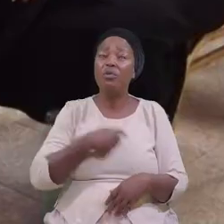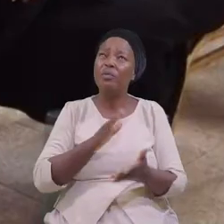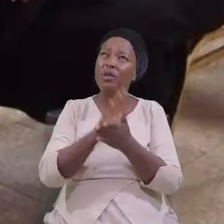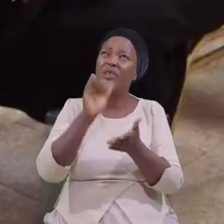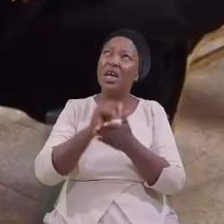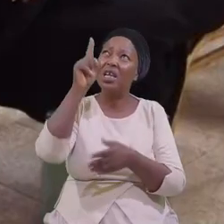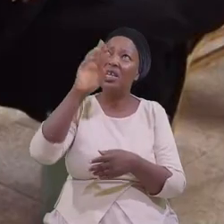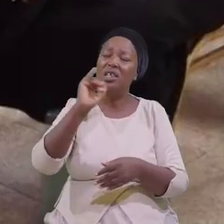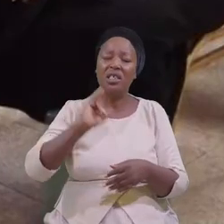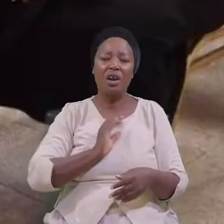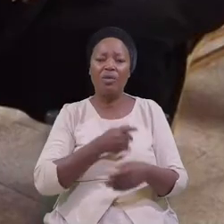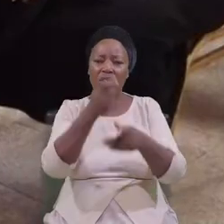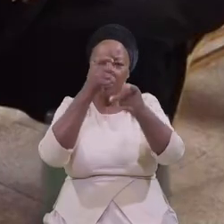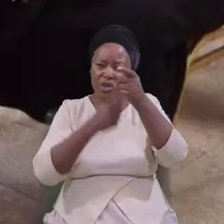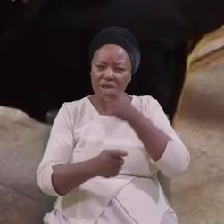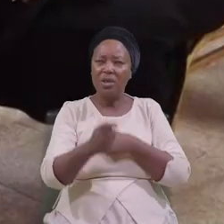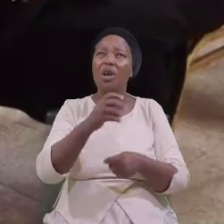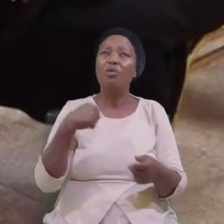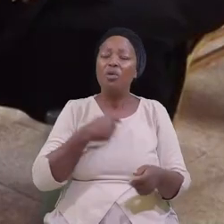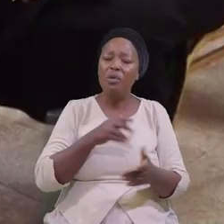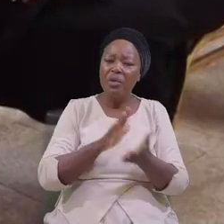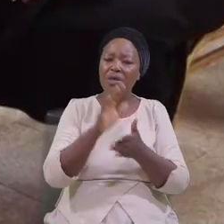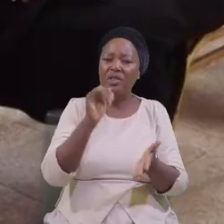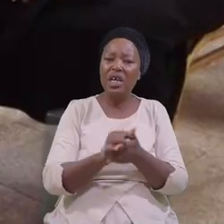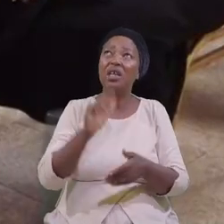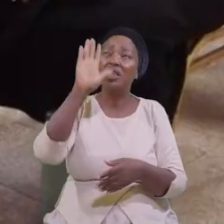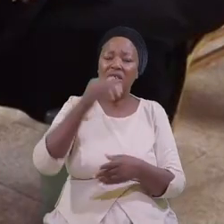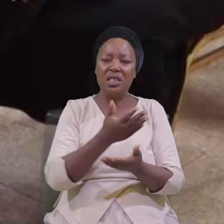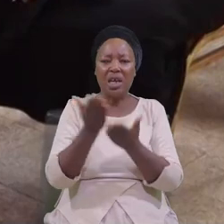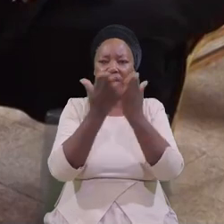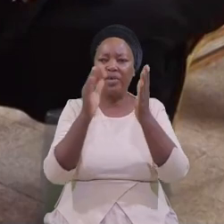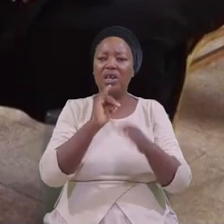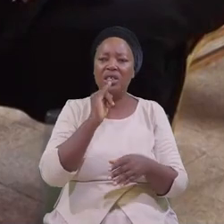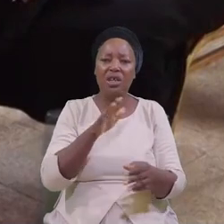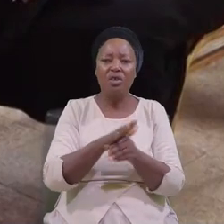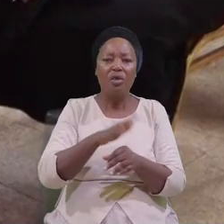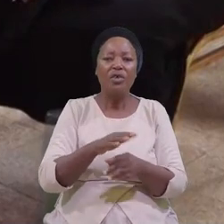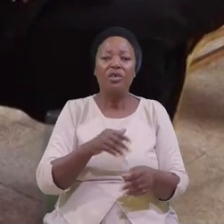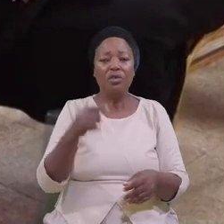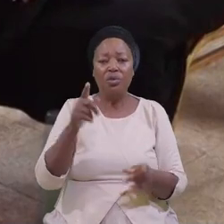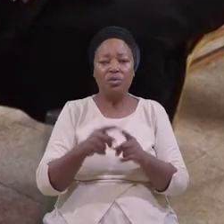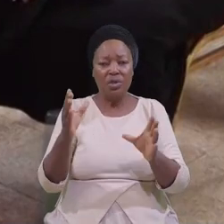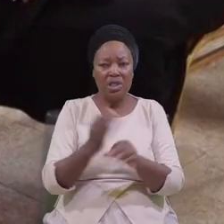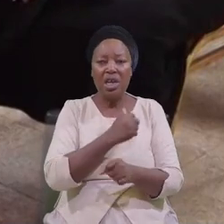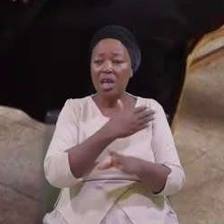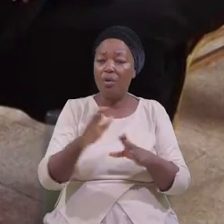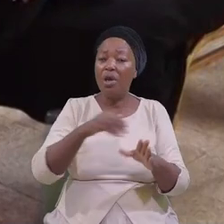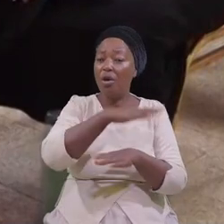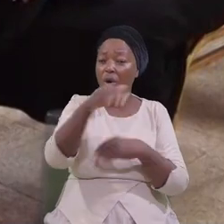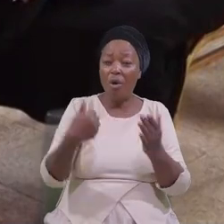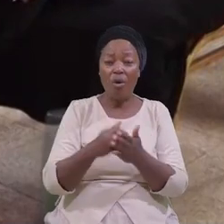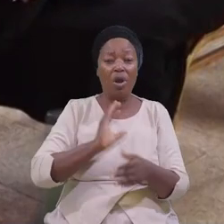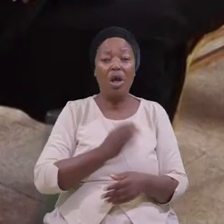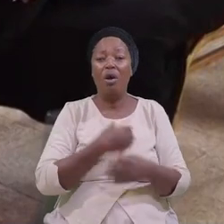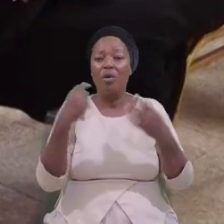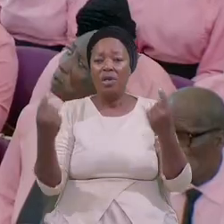substitute. We believe that his sacrifice is enough, sufficient to take away all our sins, whatsoever